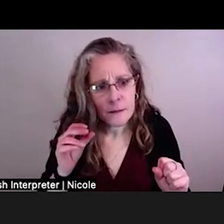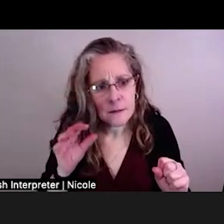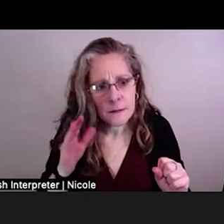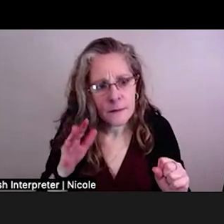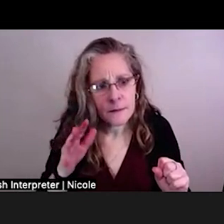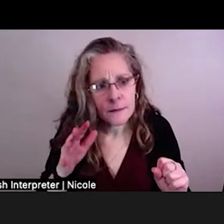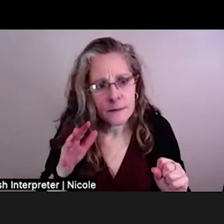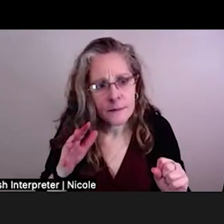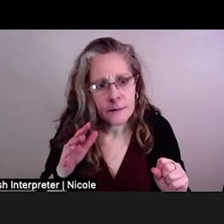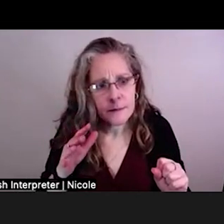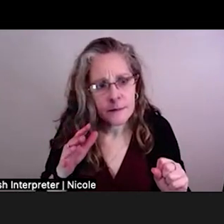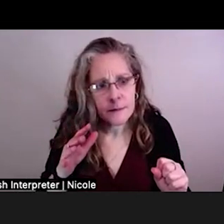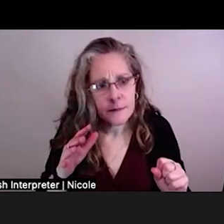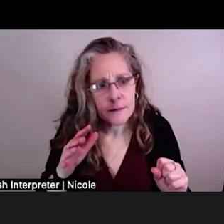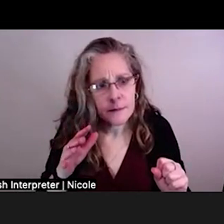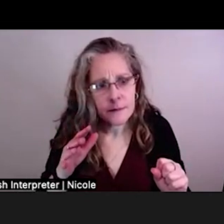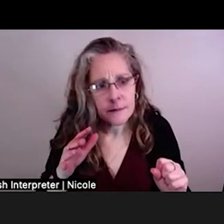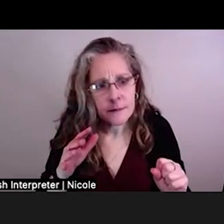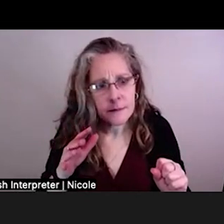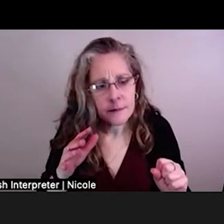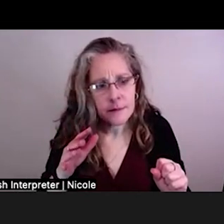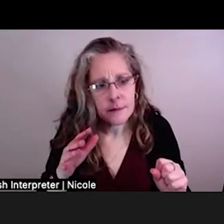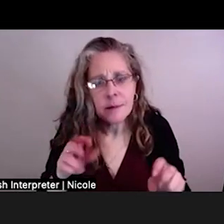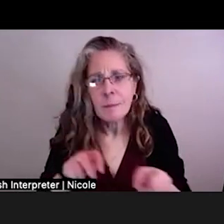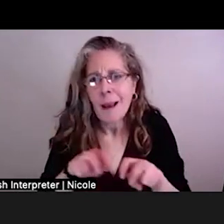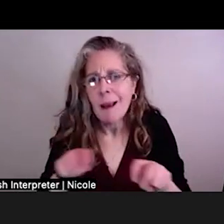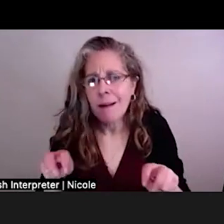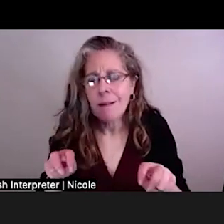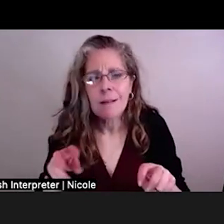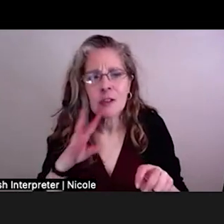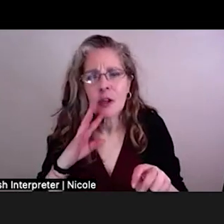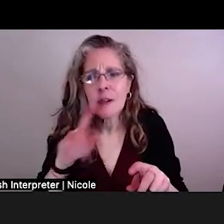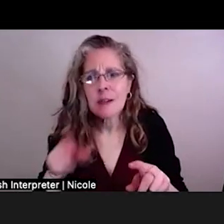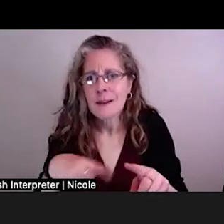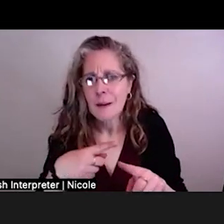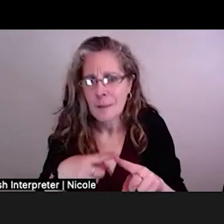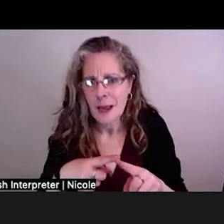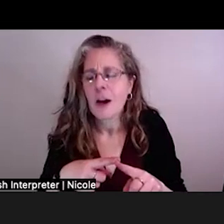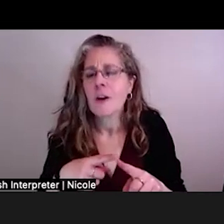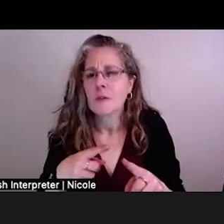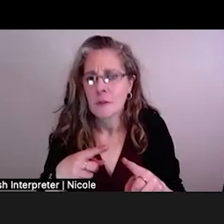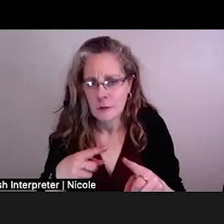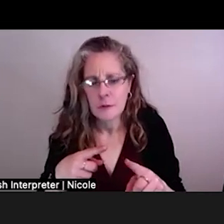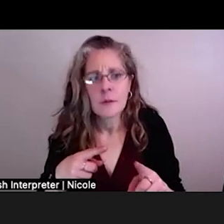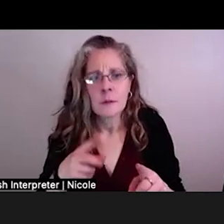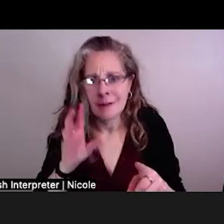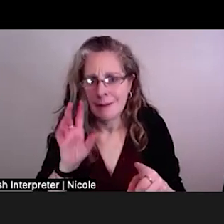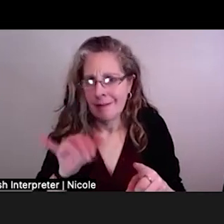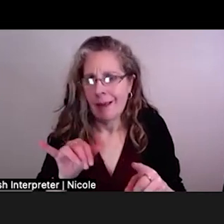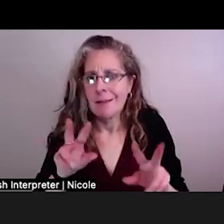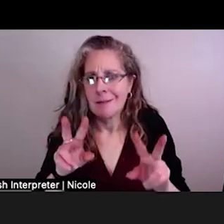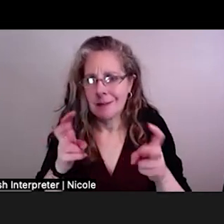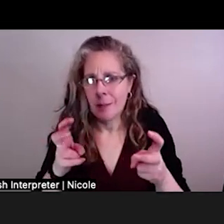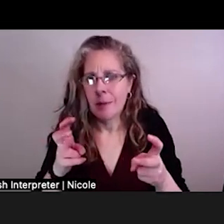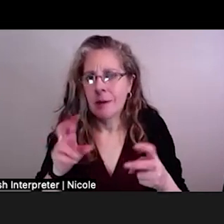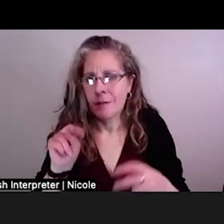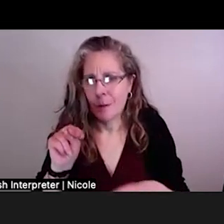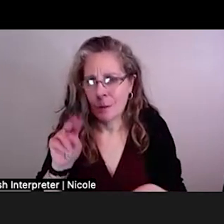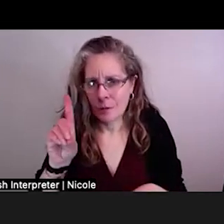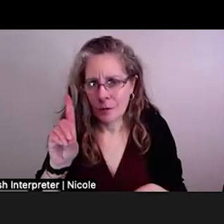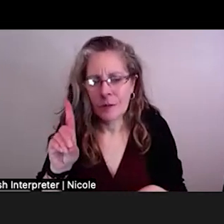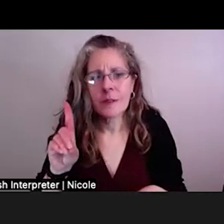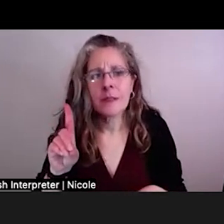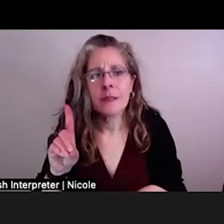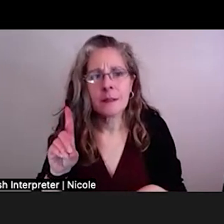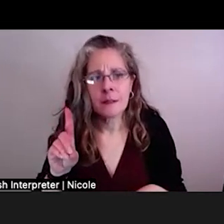introduced, brought up the topic of neurodiversity, and we had Eric and Gregory speak. Of course, I think their